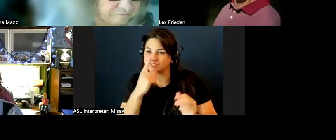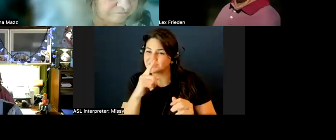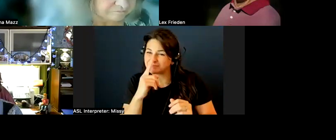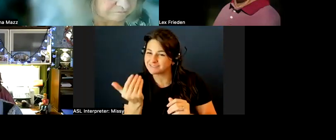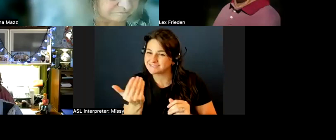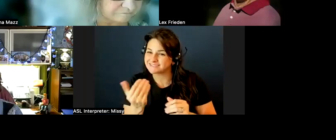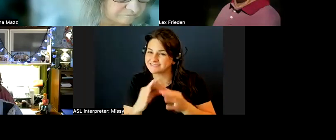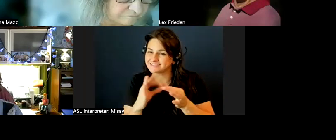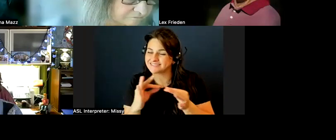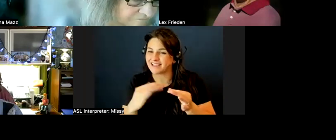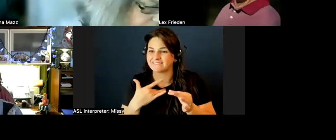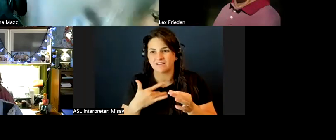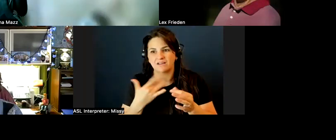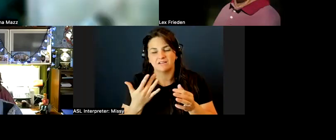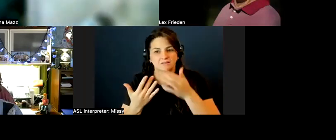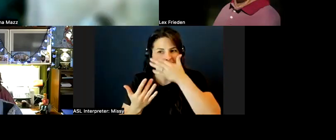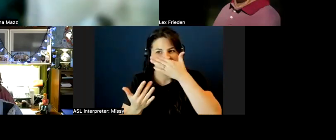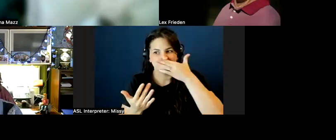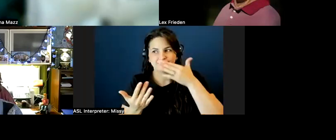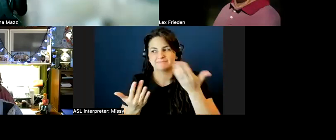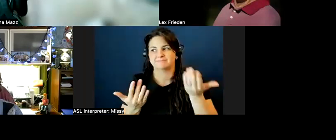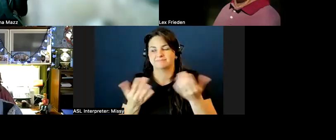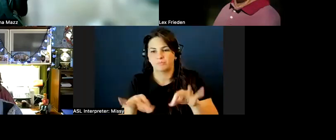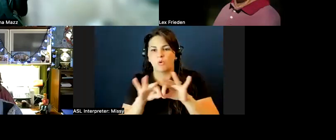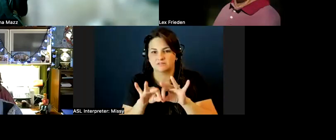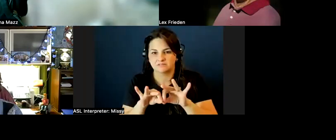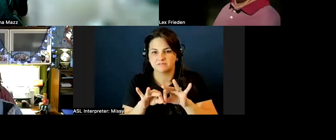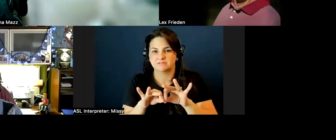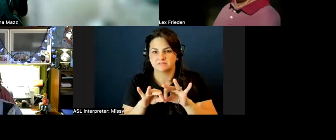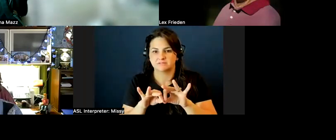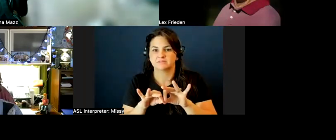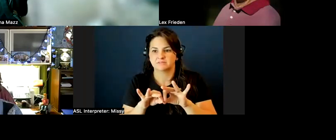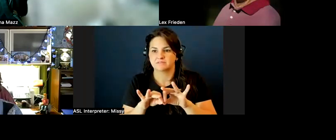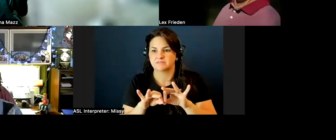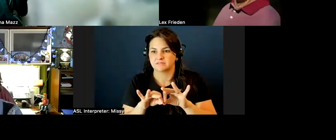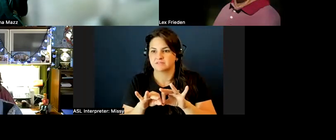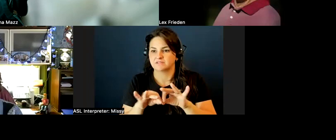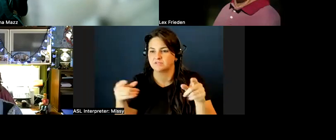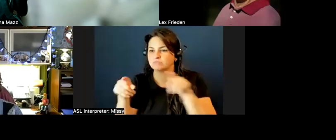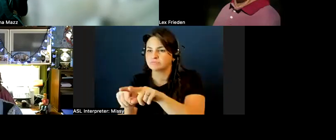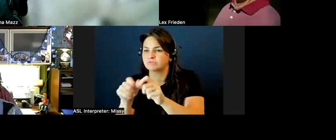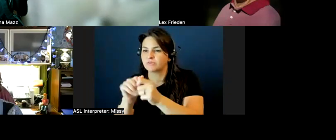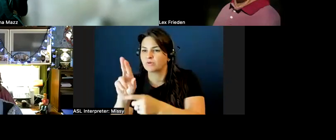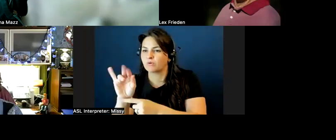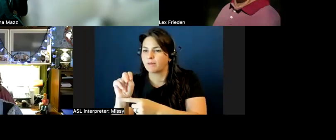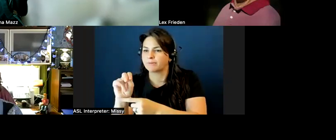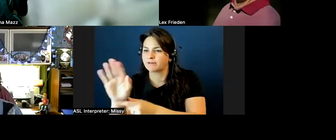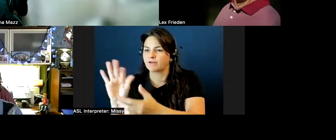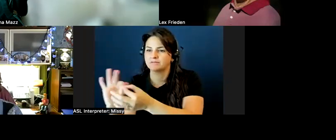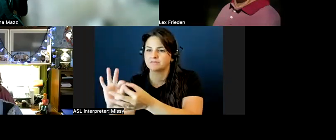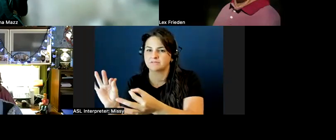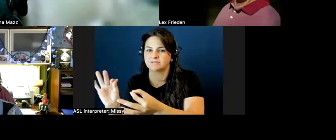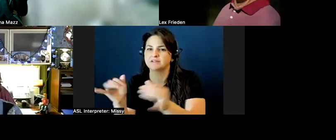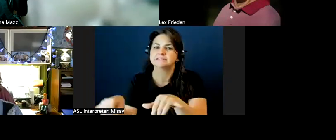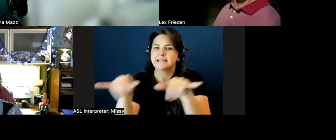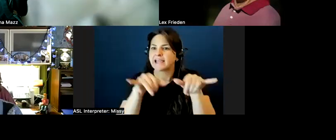I feel like it's also important, and kind of what Robin was mentioning, that sometimes standards